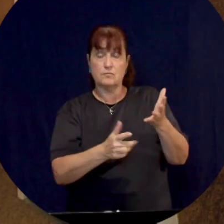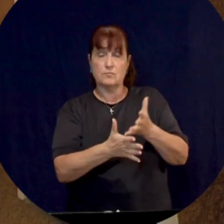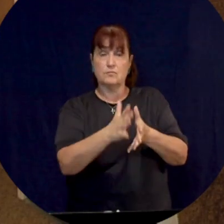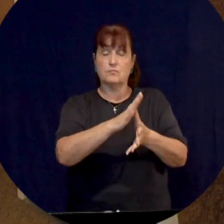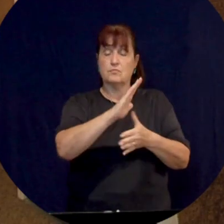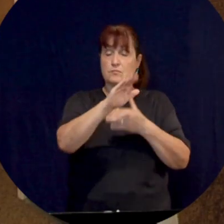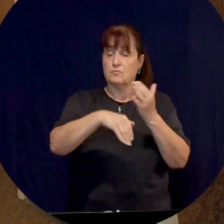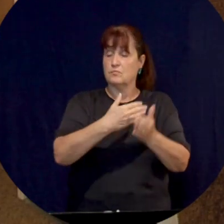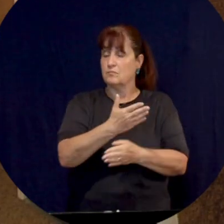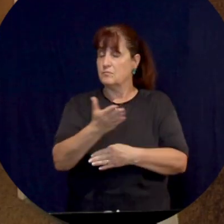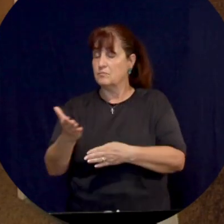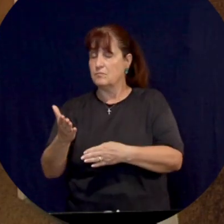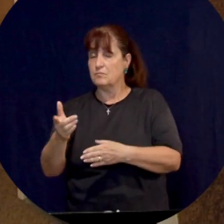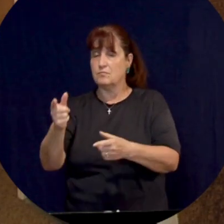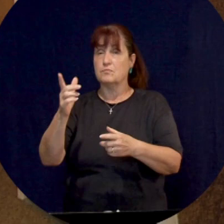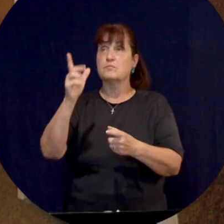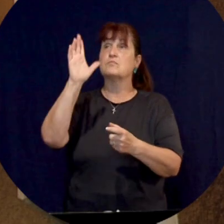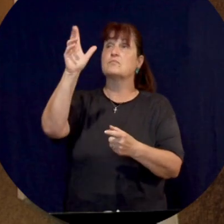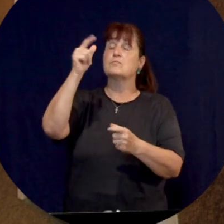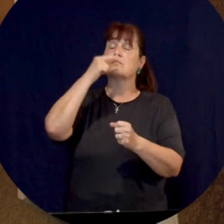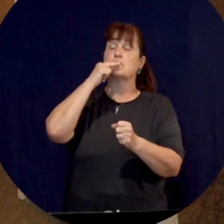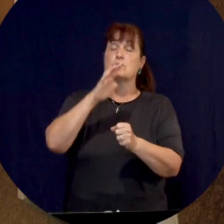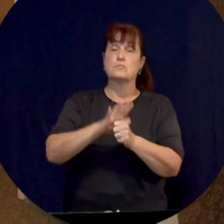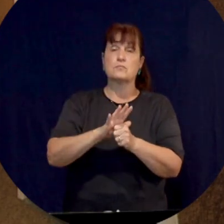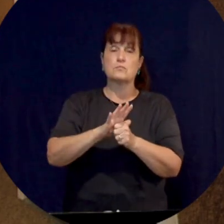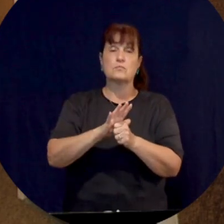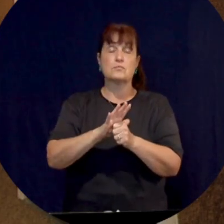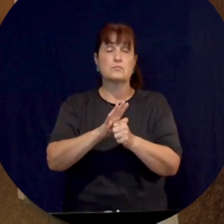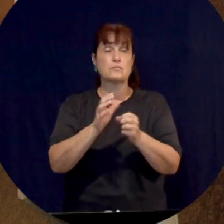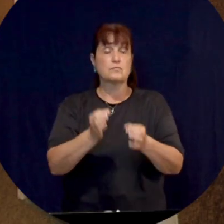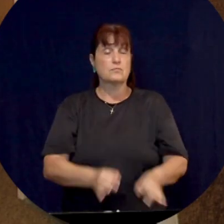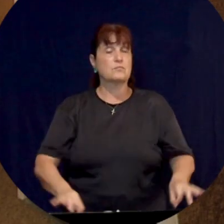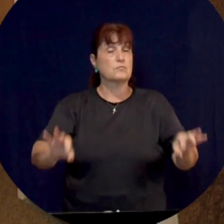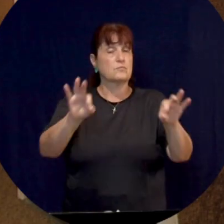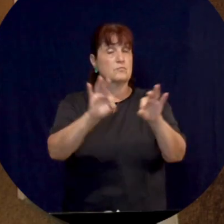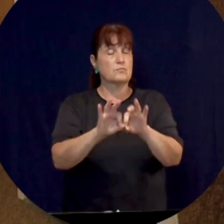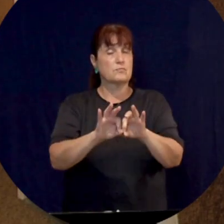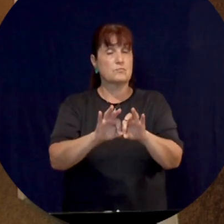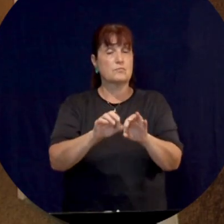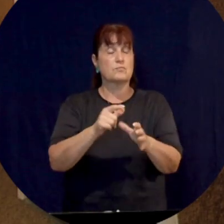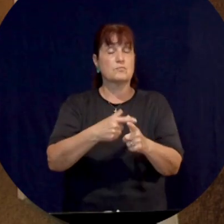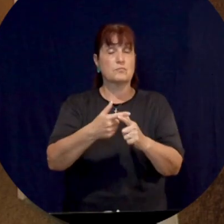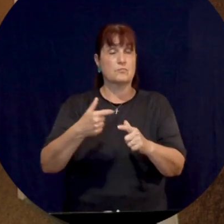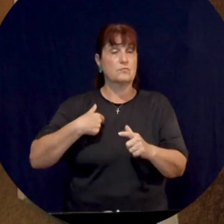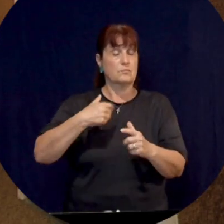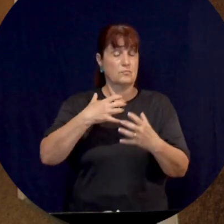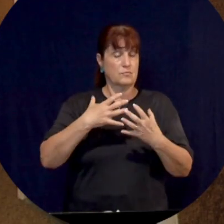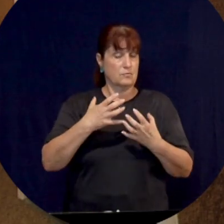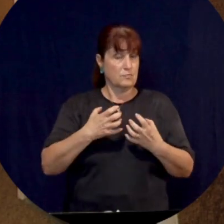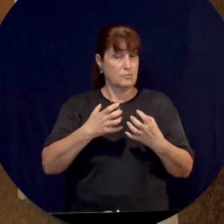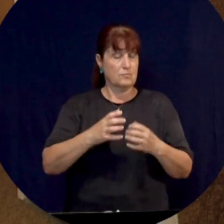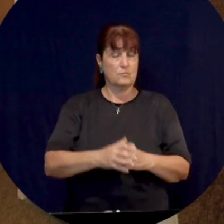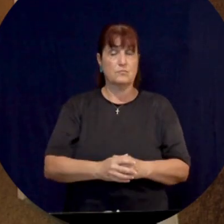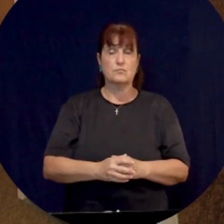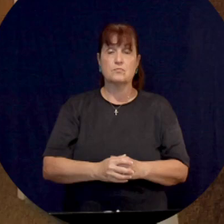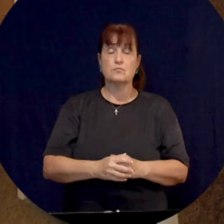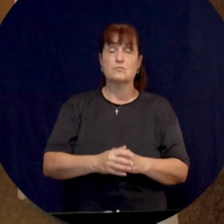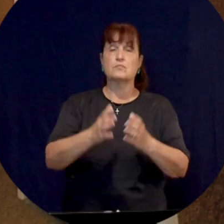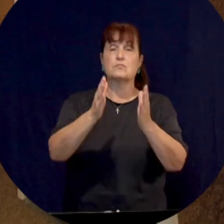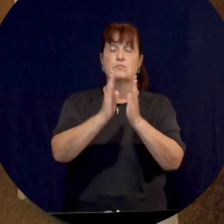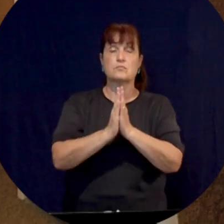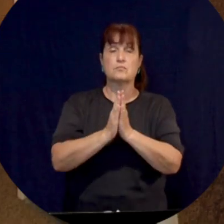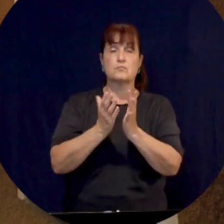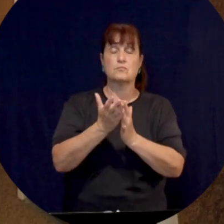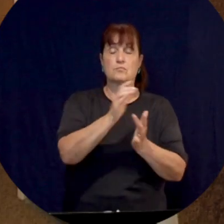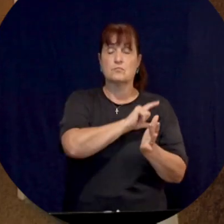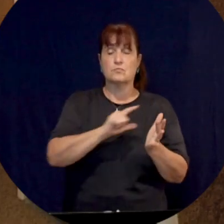may obtain your promises, which surpass every human desire. We ask this through our Lord Jesus